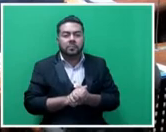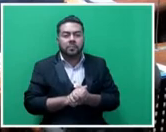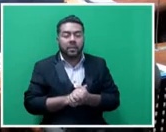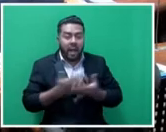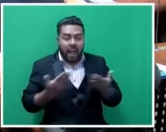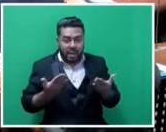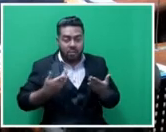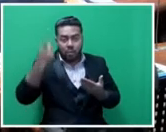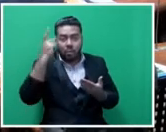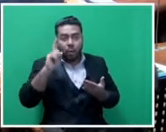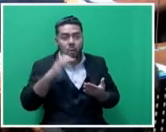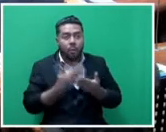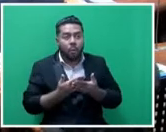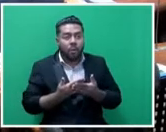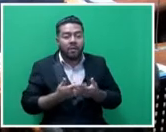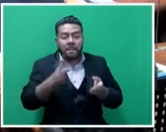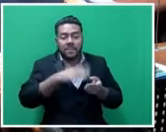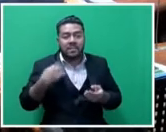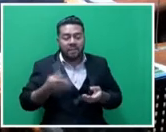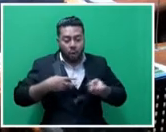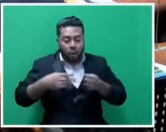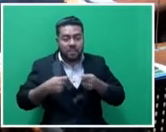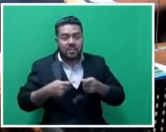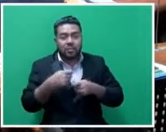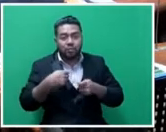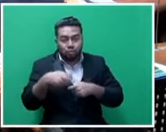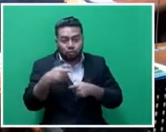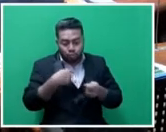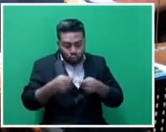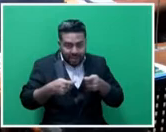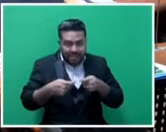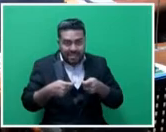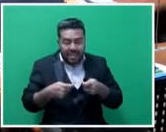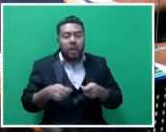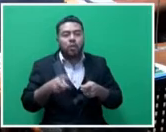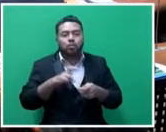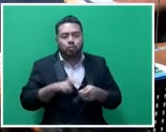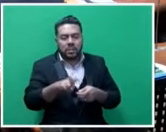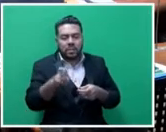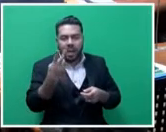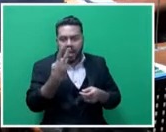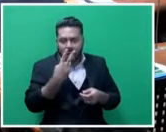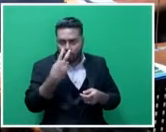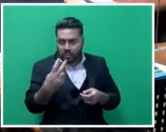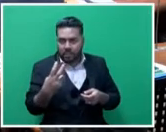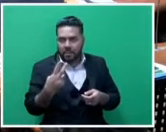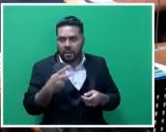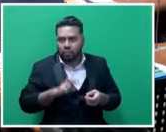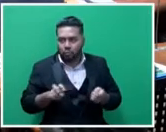I now call on the Minister for Commerce, Trade, Tourism and Transport, the Honourable Faiyaz Koya. You have the